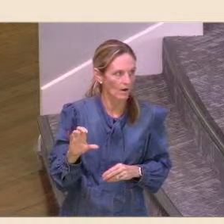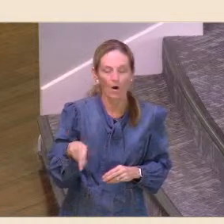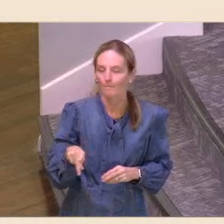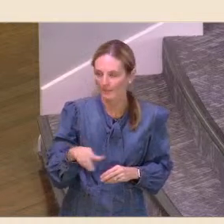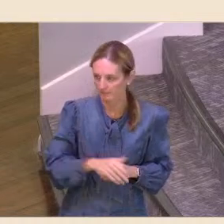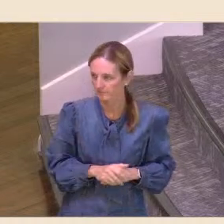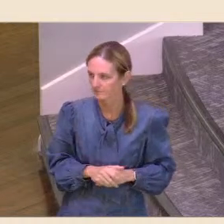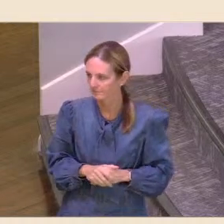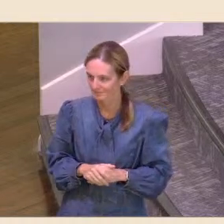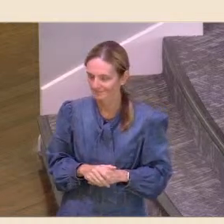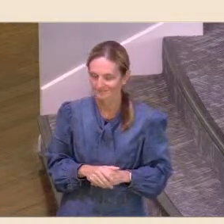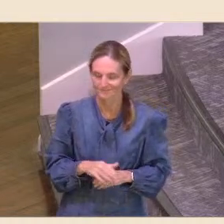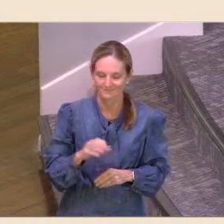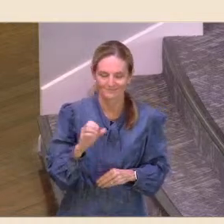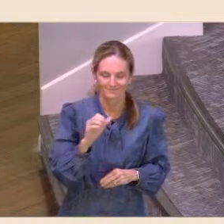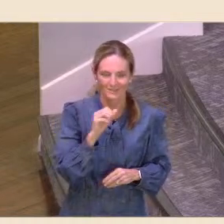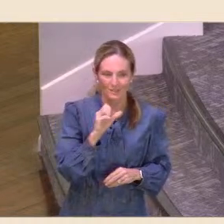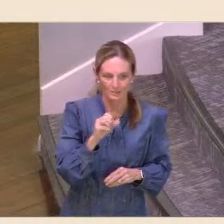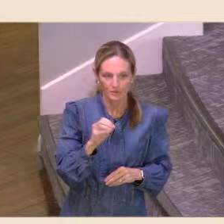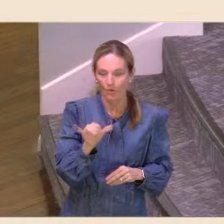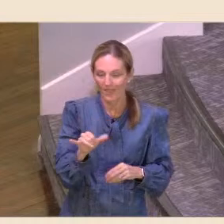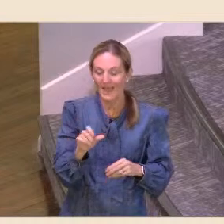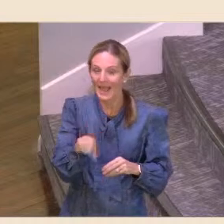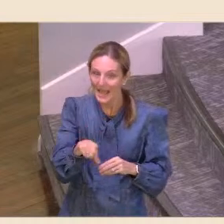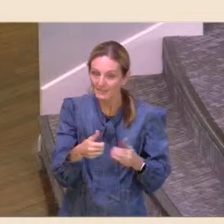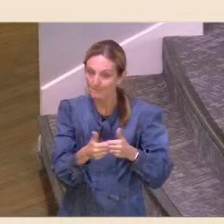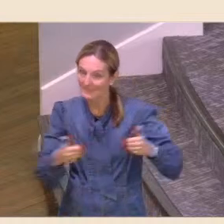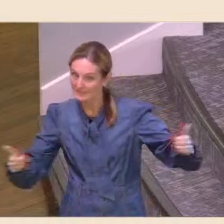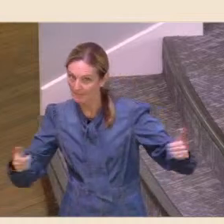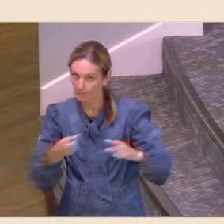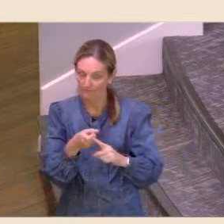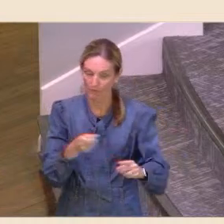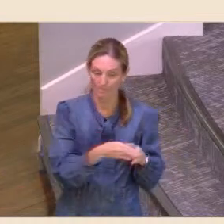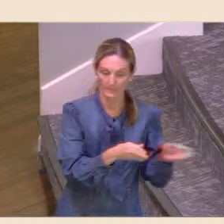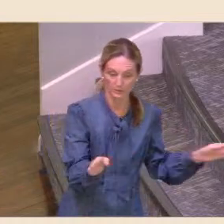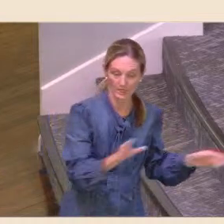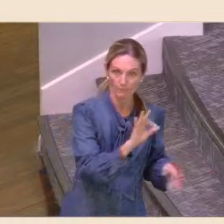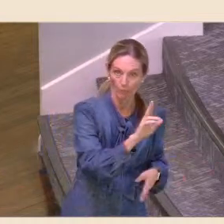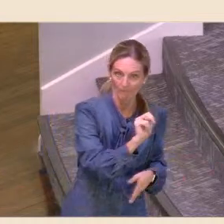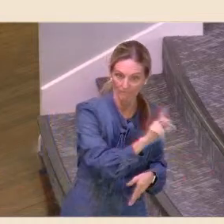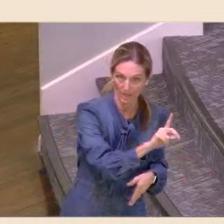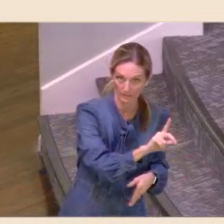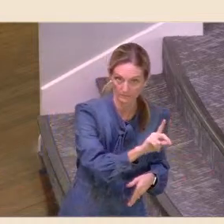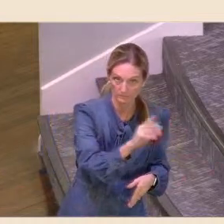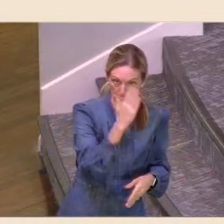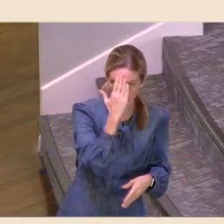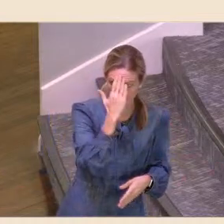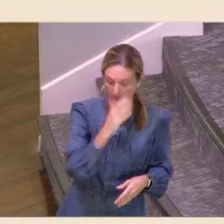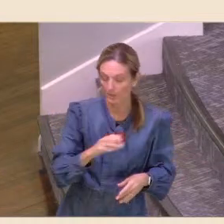must be kept separate from our general fund, and they're meant to support and not